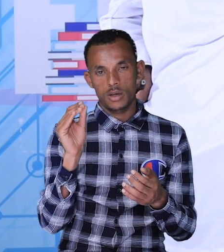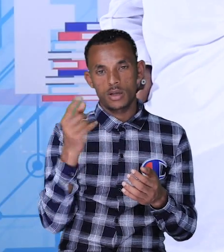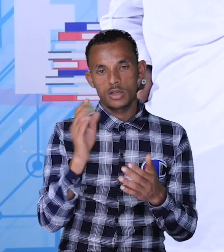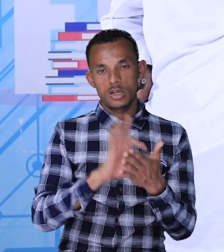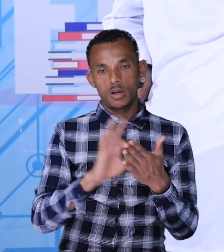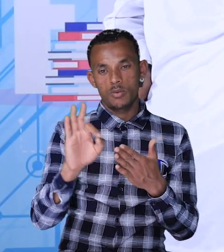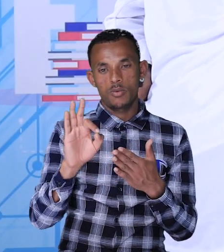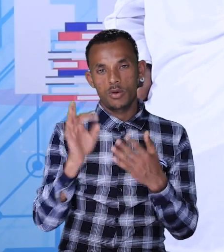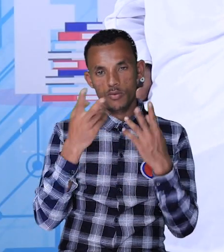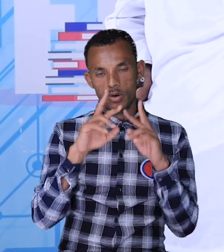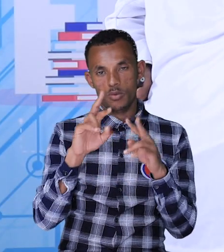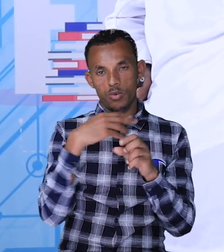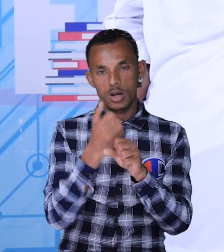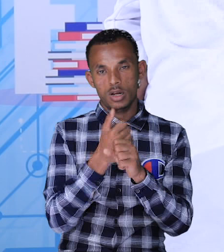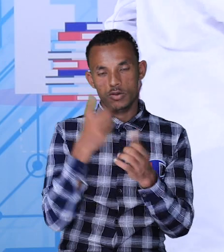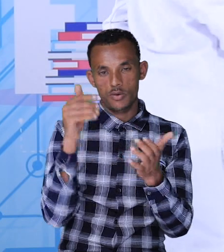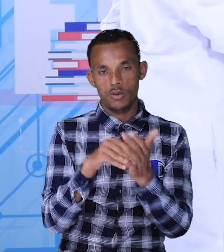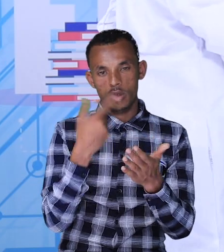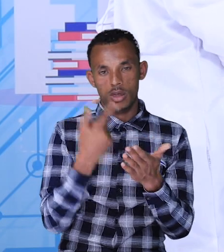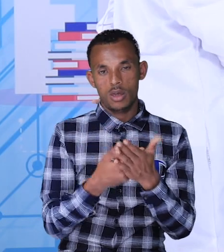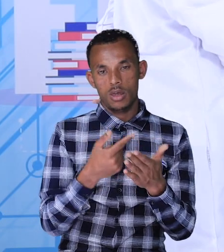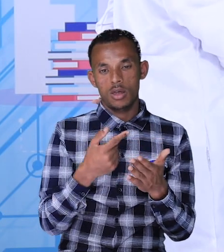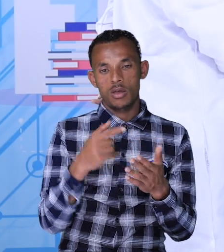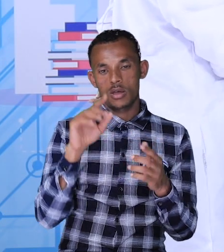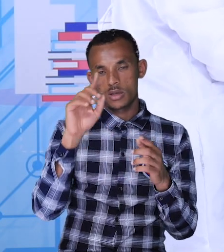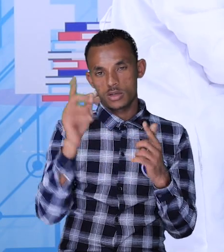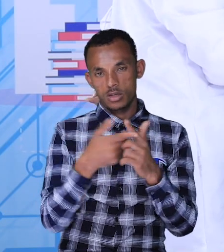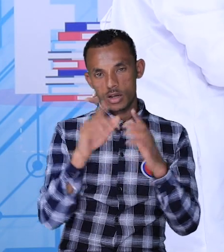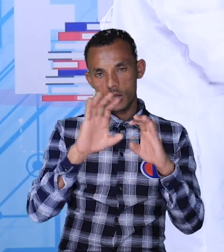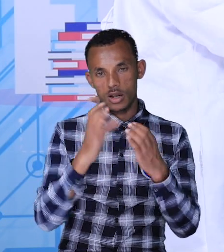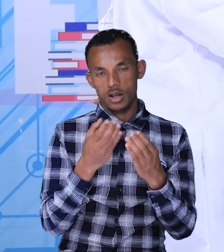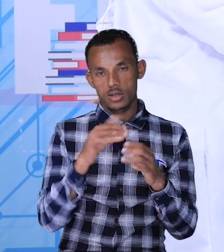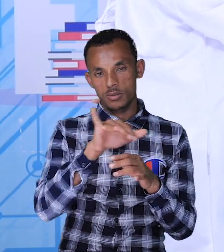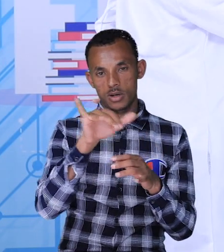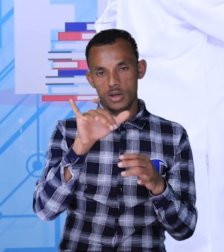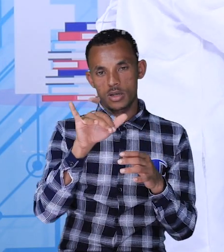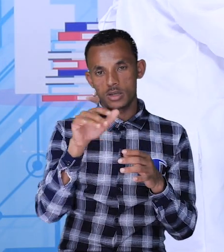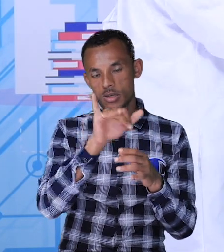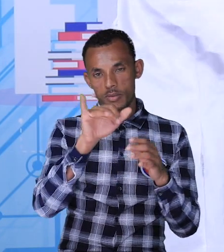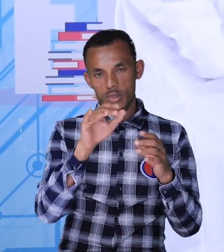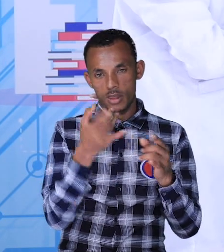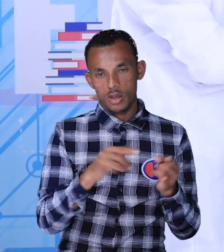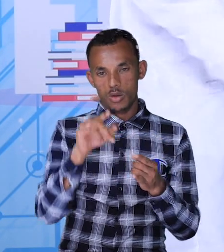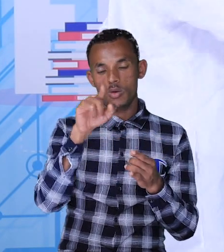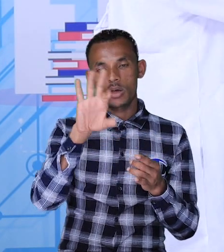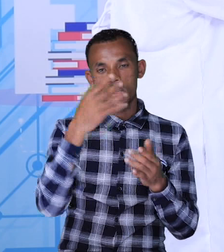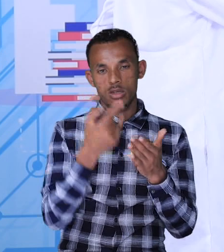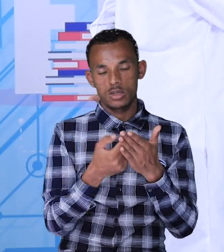the number of workers or the frequency is given here. For second class, similarly apply the same technique, you will have this one.